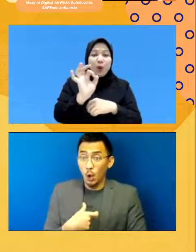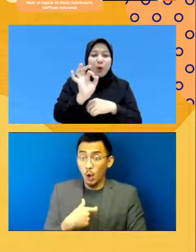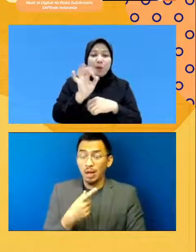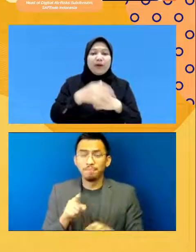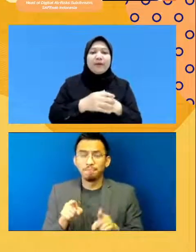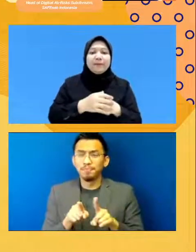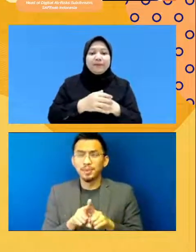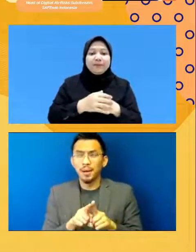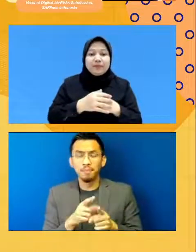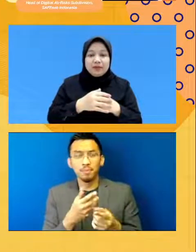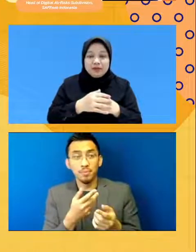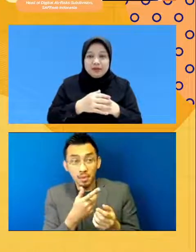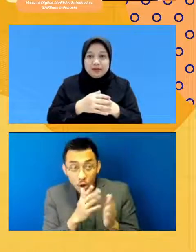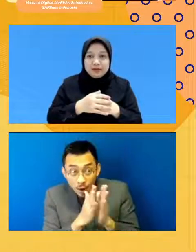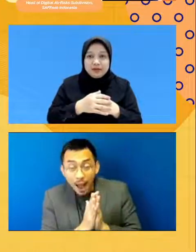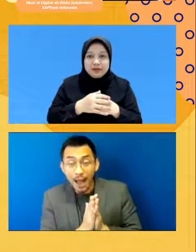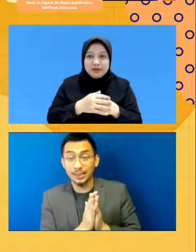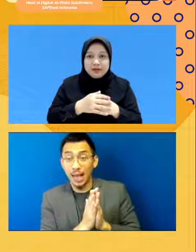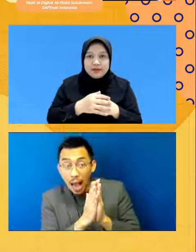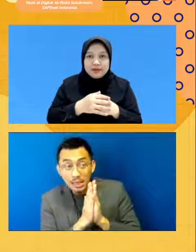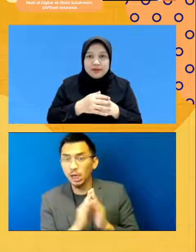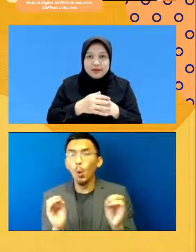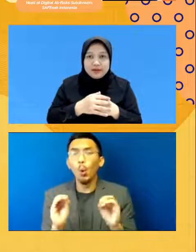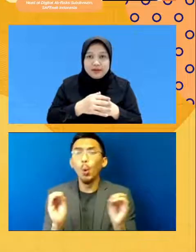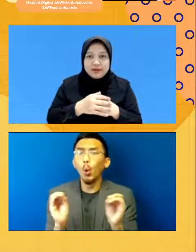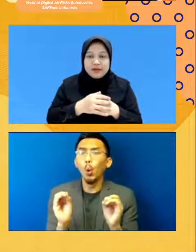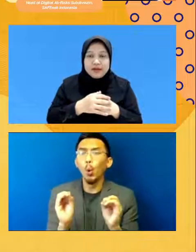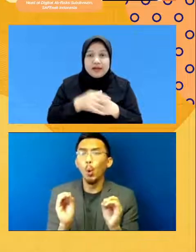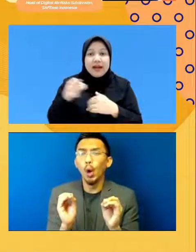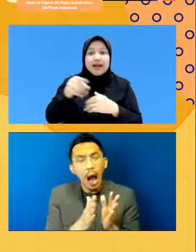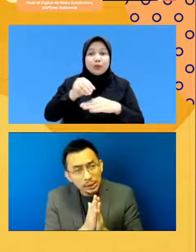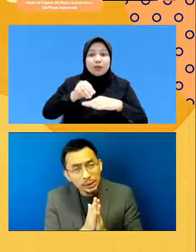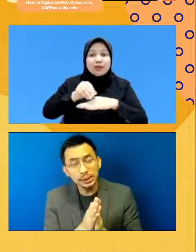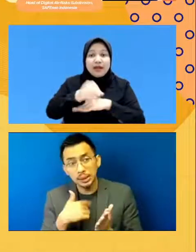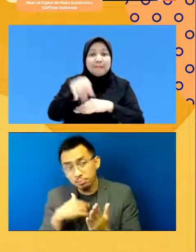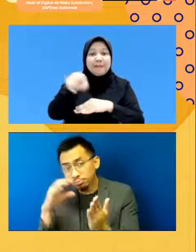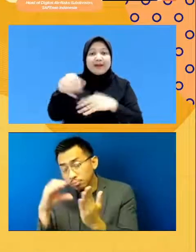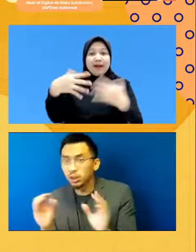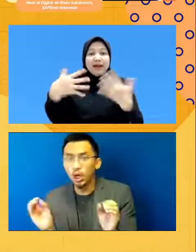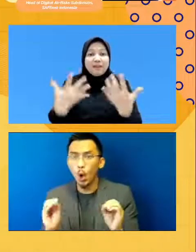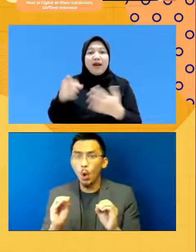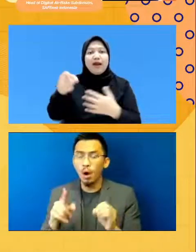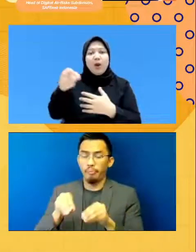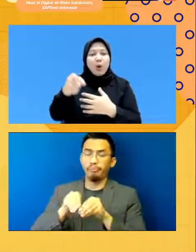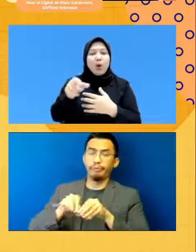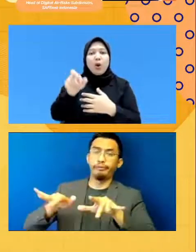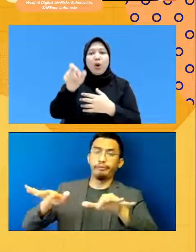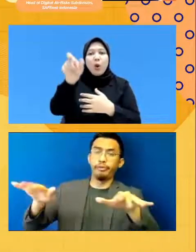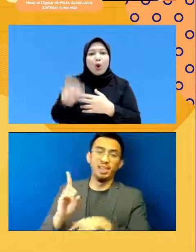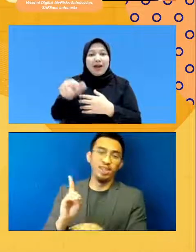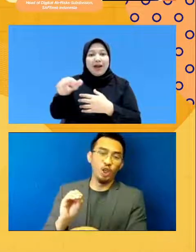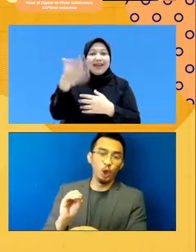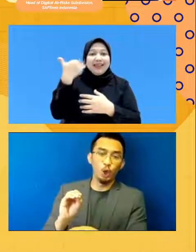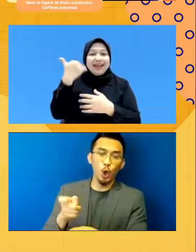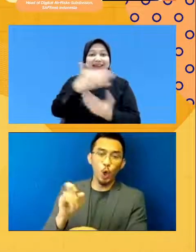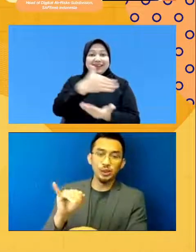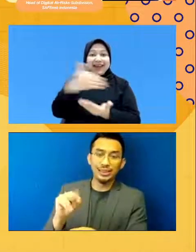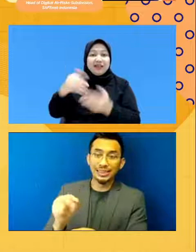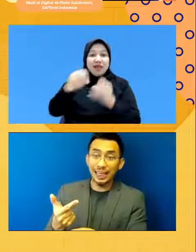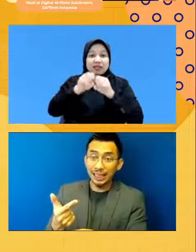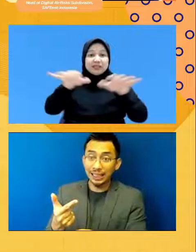is actually to cause a harm to that people, to the person, right? And then there's also deep